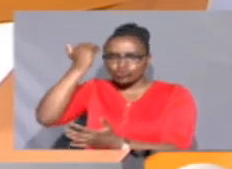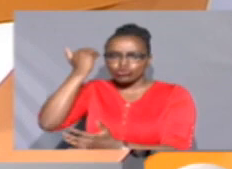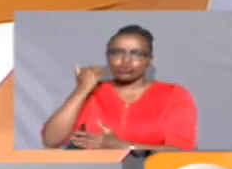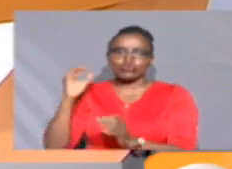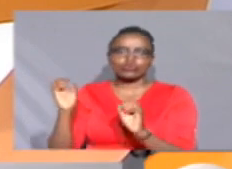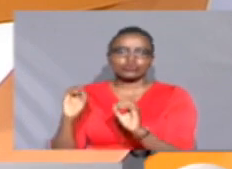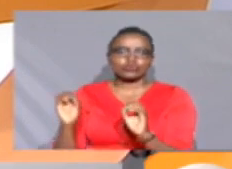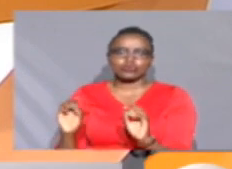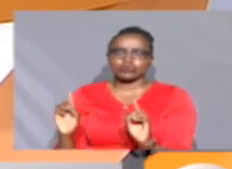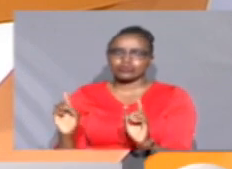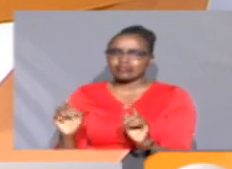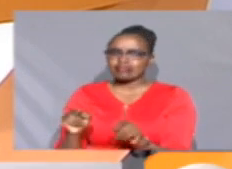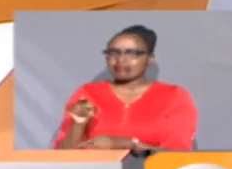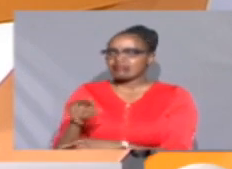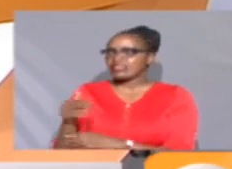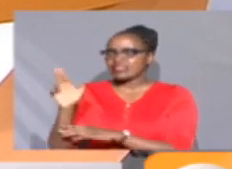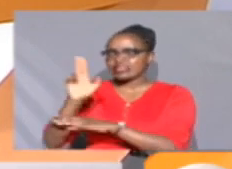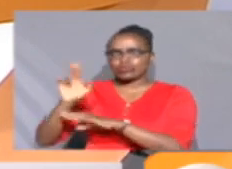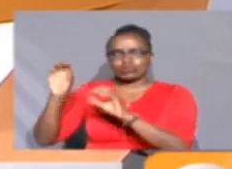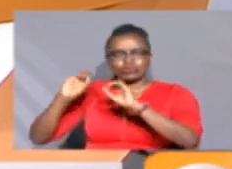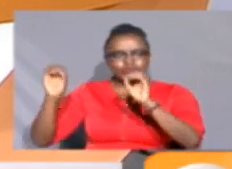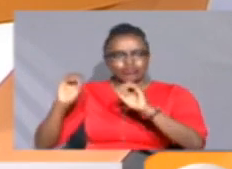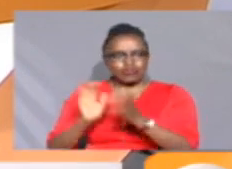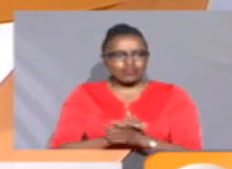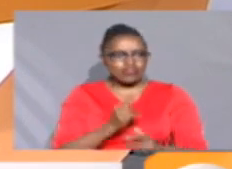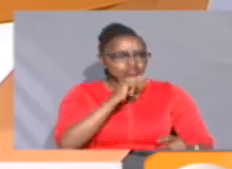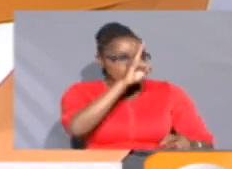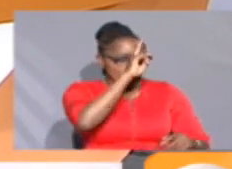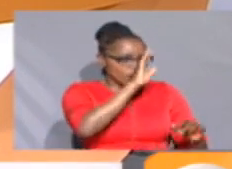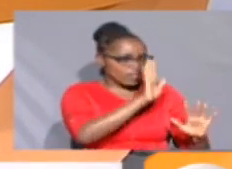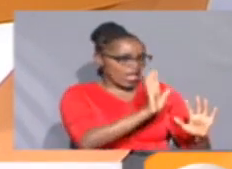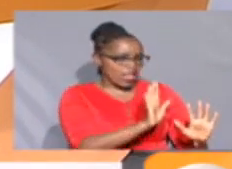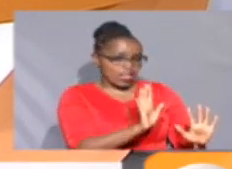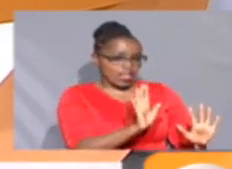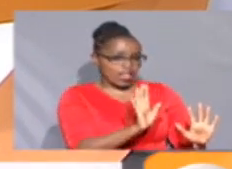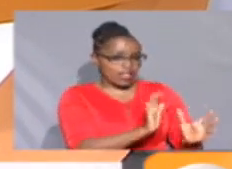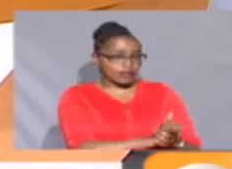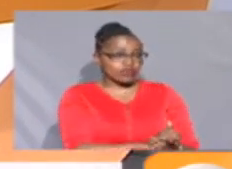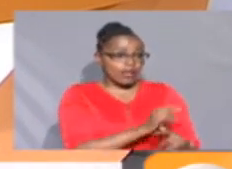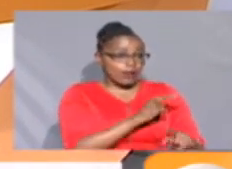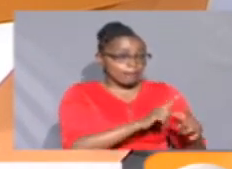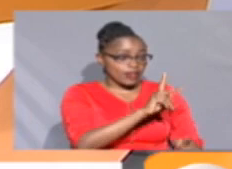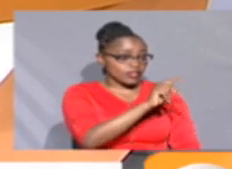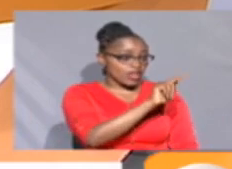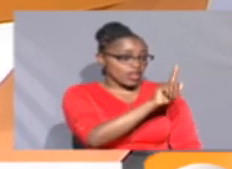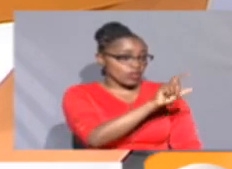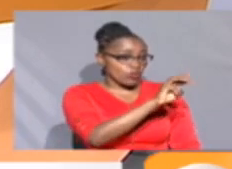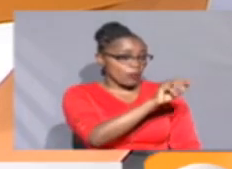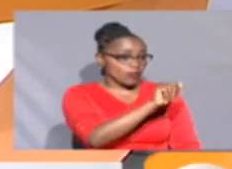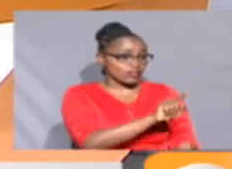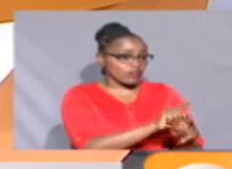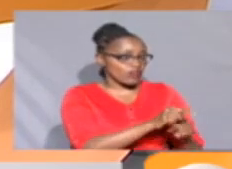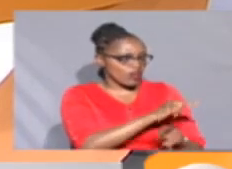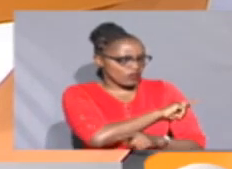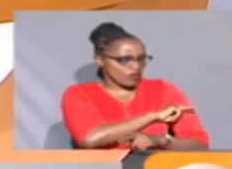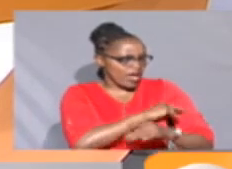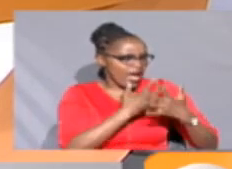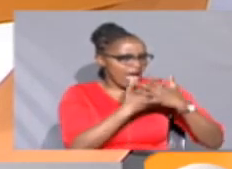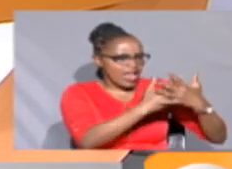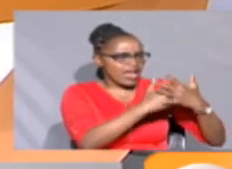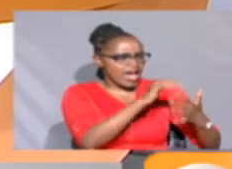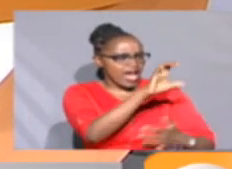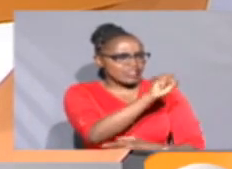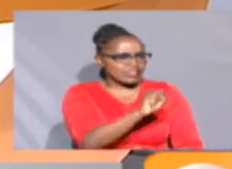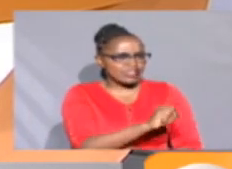of all, this drama is not useful. I will not speak for police or whoever. You know, but Honorable Kaluma, I mean, what do you mean a constable cannot arrest a